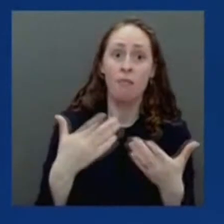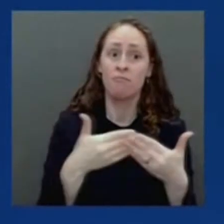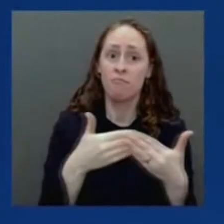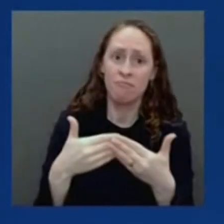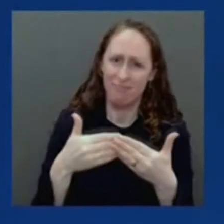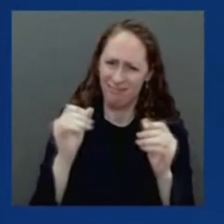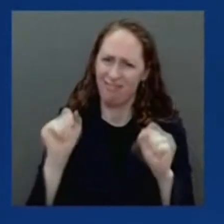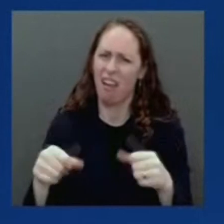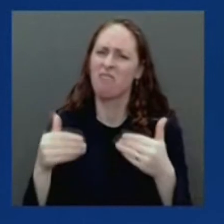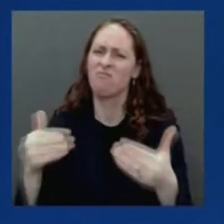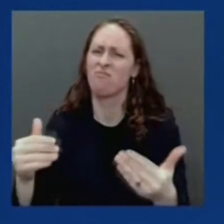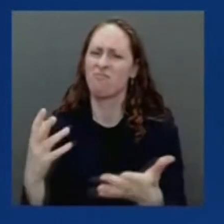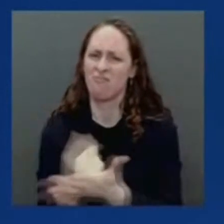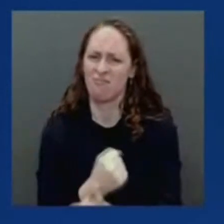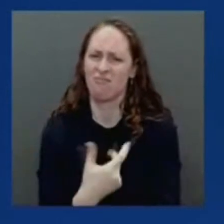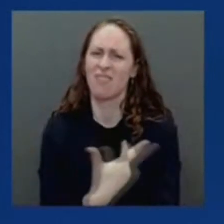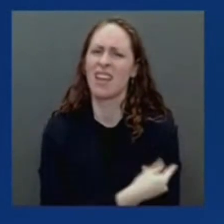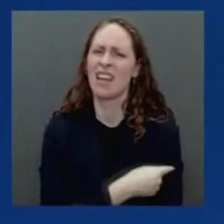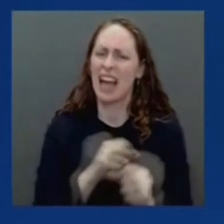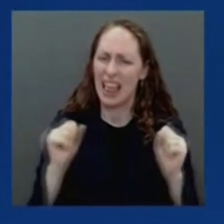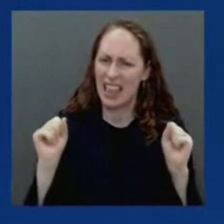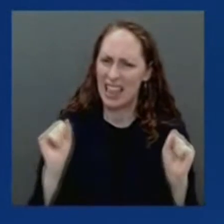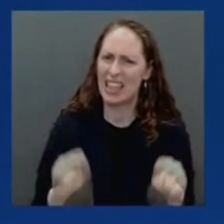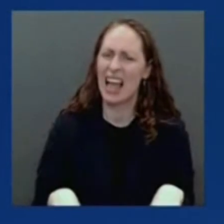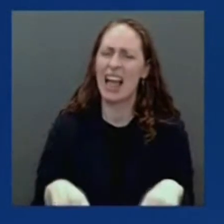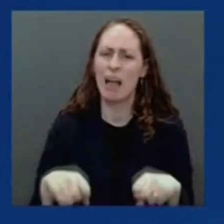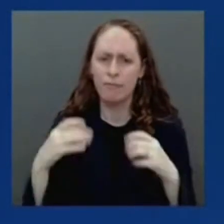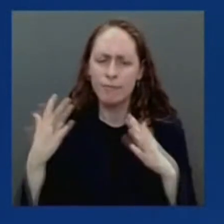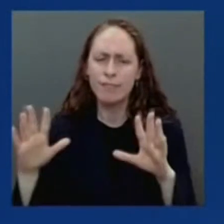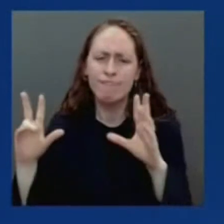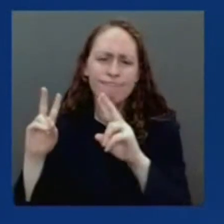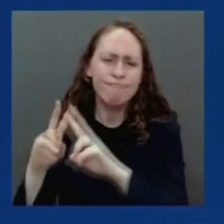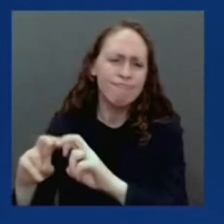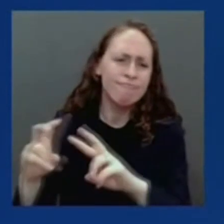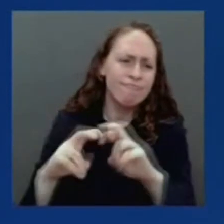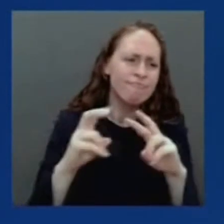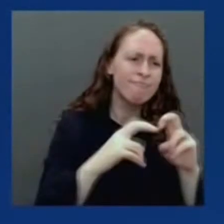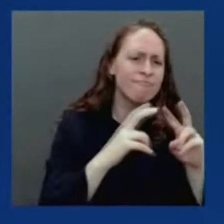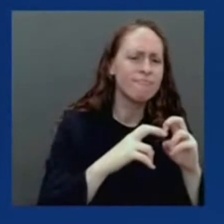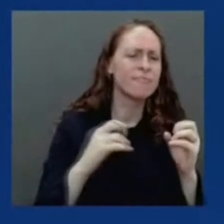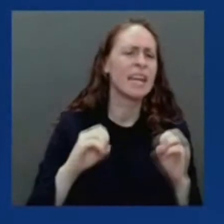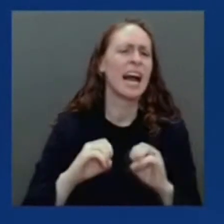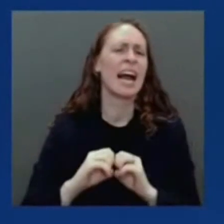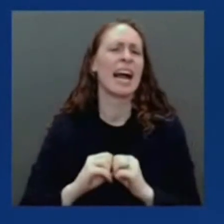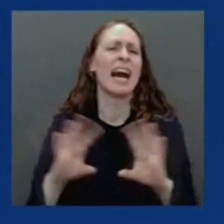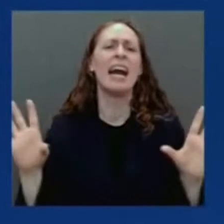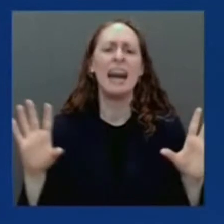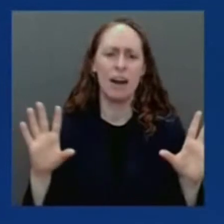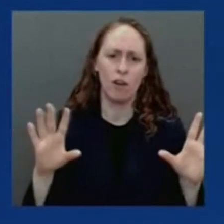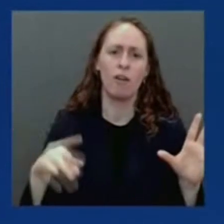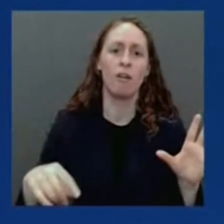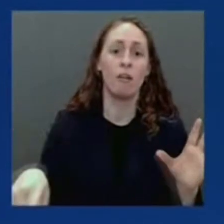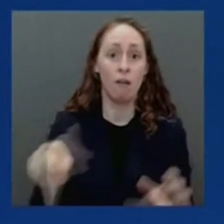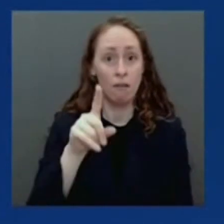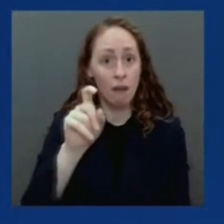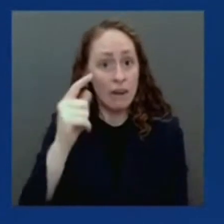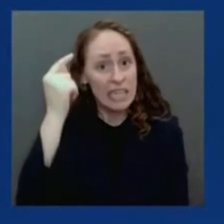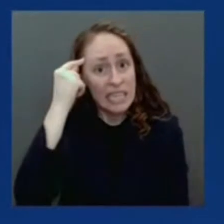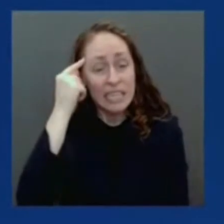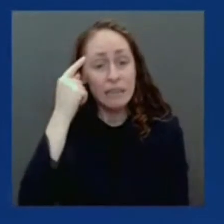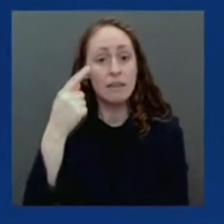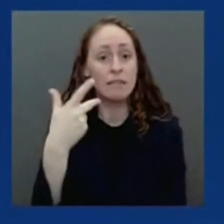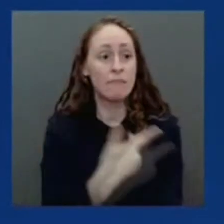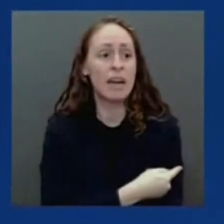that COVID-19 vaccination does not negatively impact fertility. CDC and